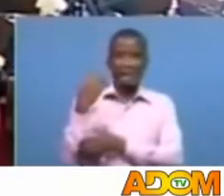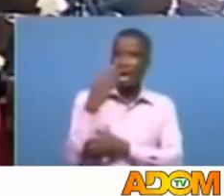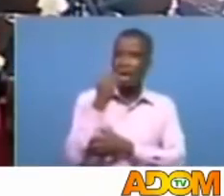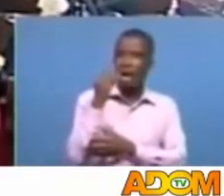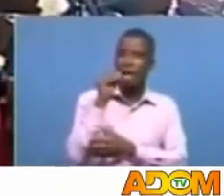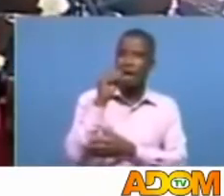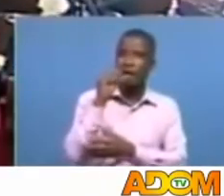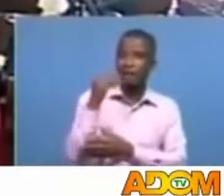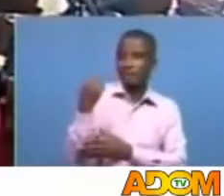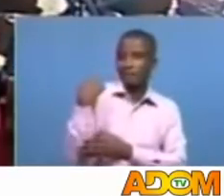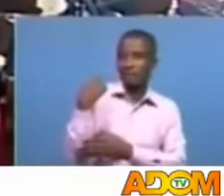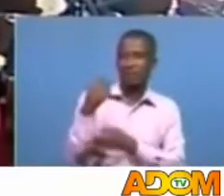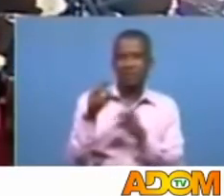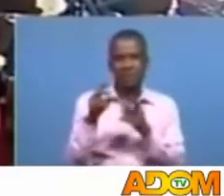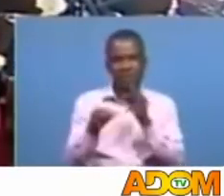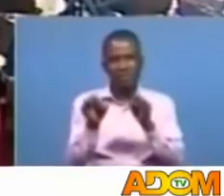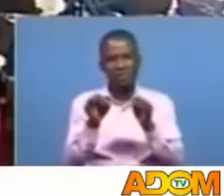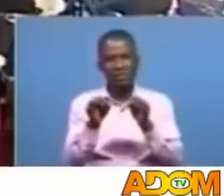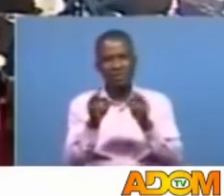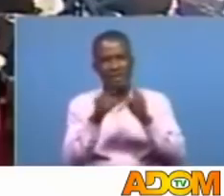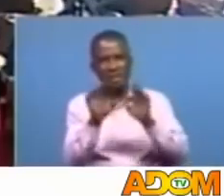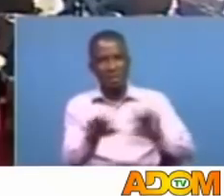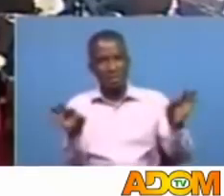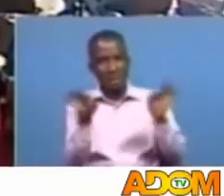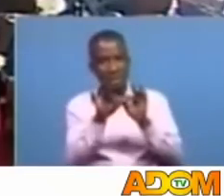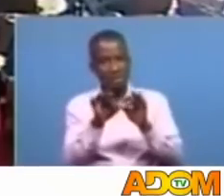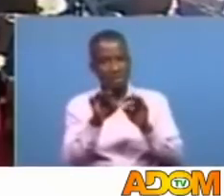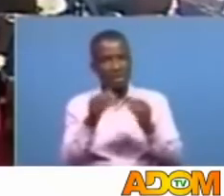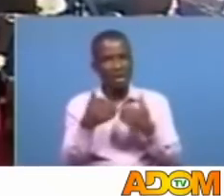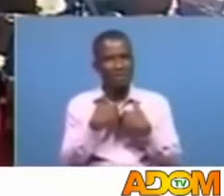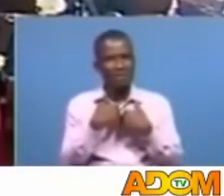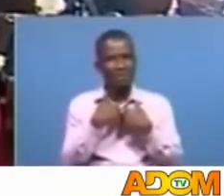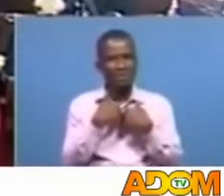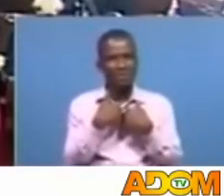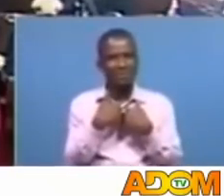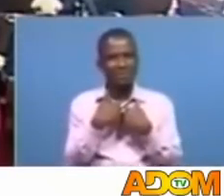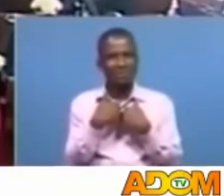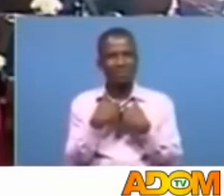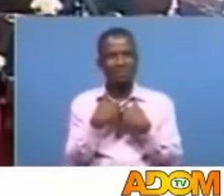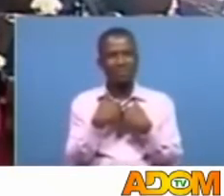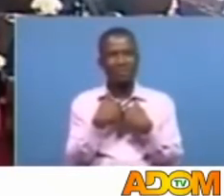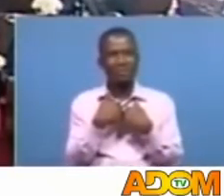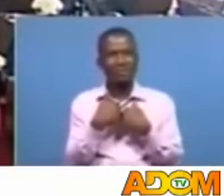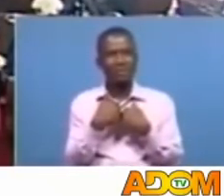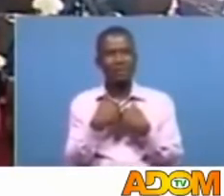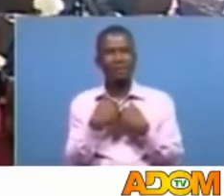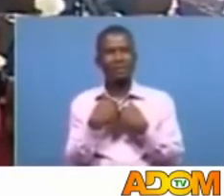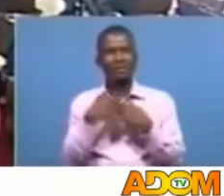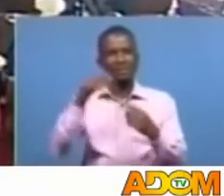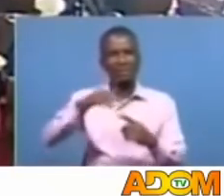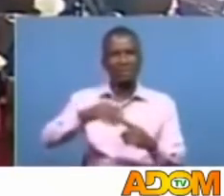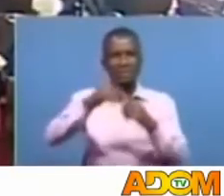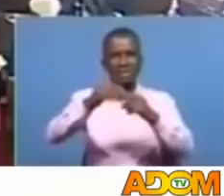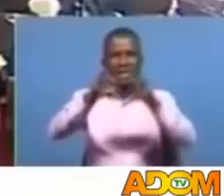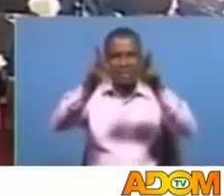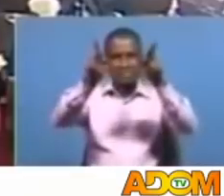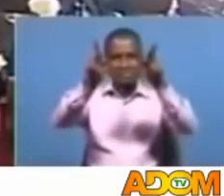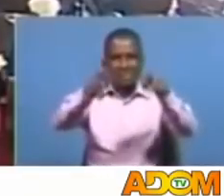so important to you to have a particular